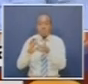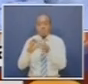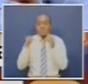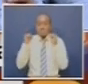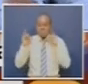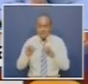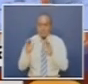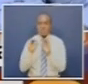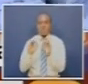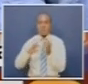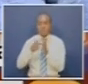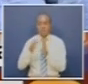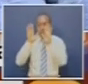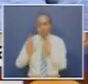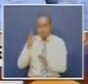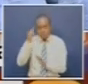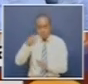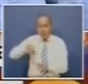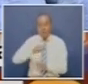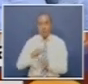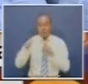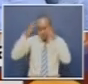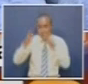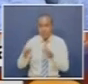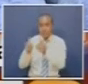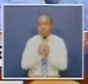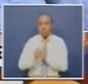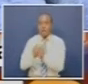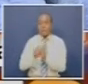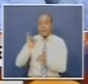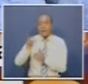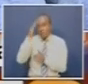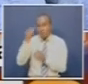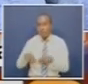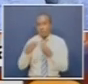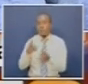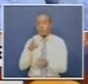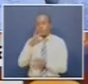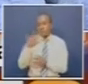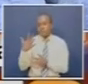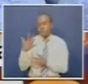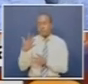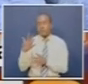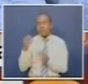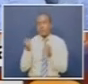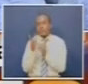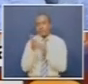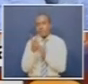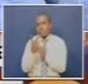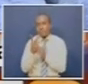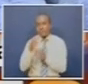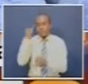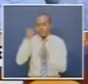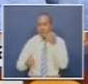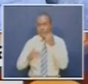it is important for us to make a decision in good time, and that's why we've given the 25th December, cut-off point where maybe a decision needs